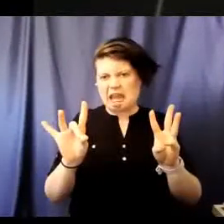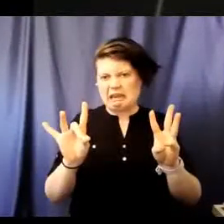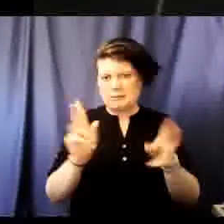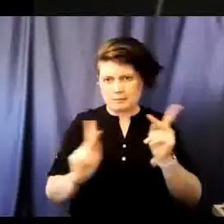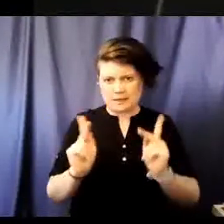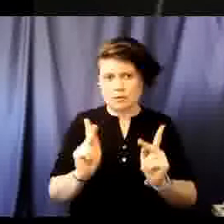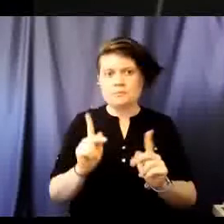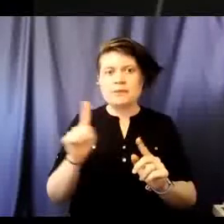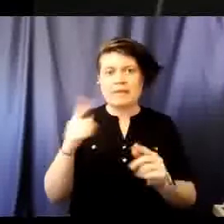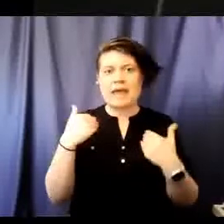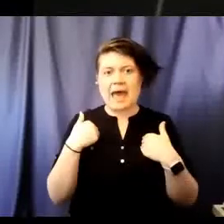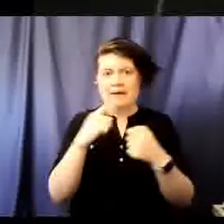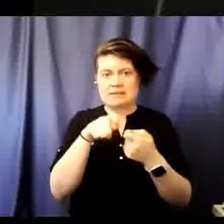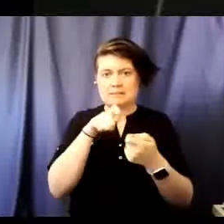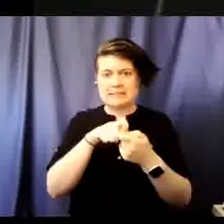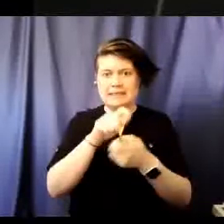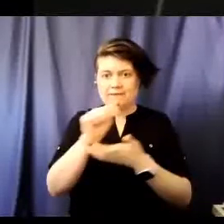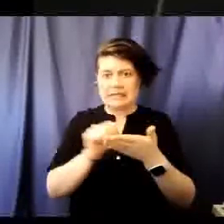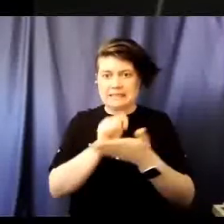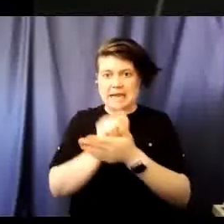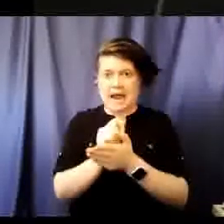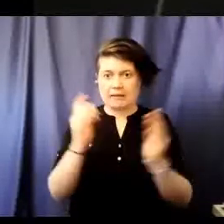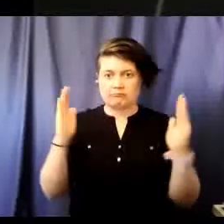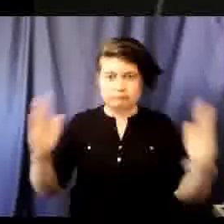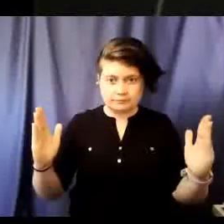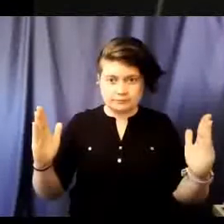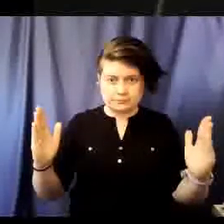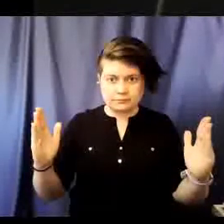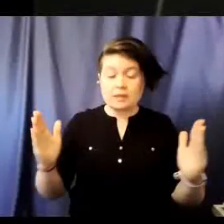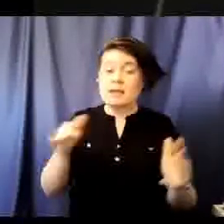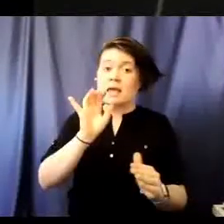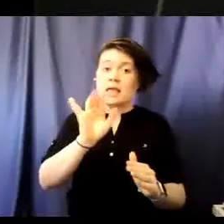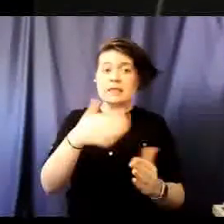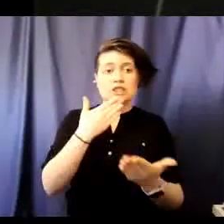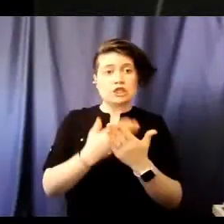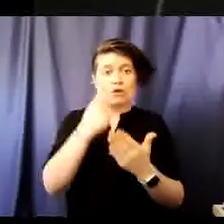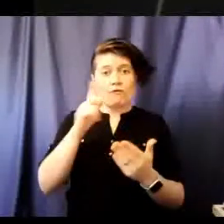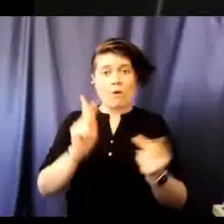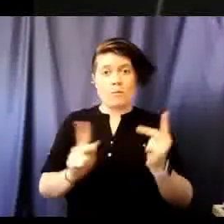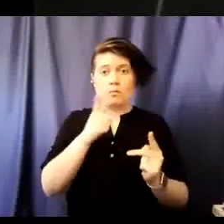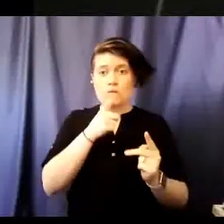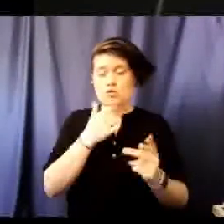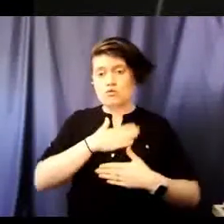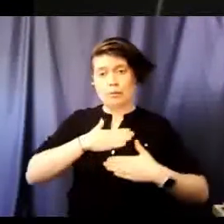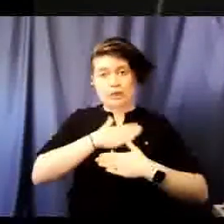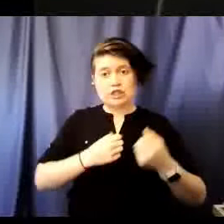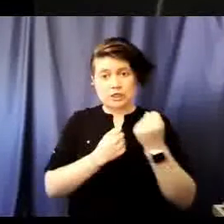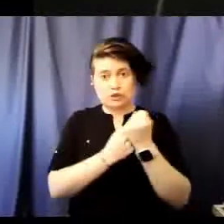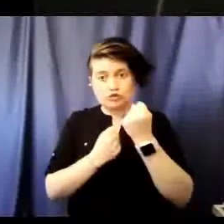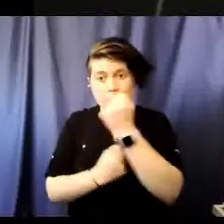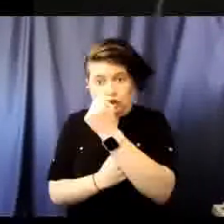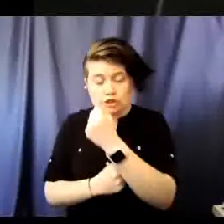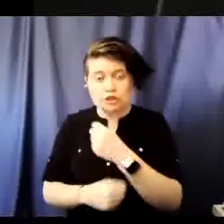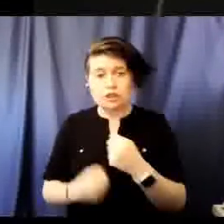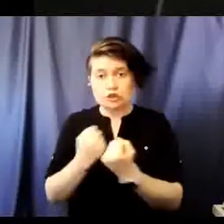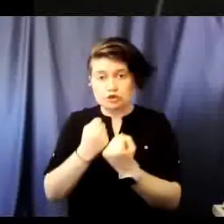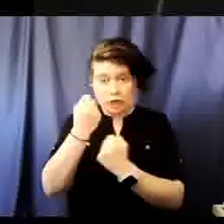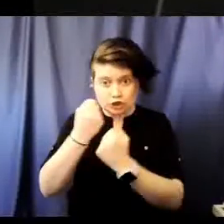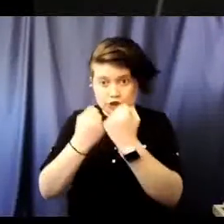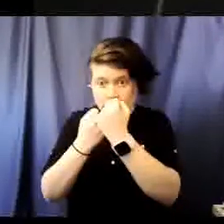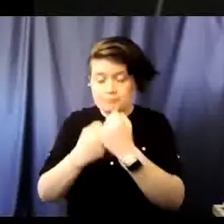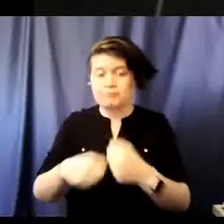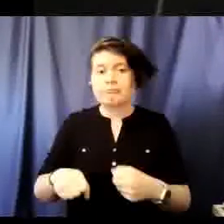time. This group may be well suited for participants who appreciate structure and predictability, which are also parts